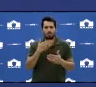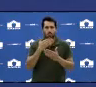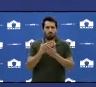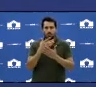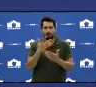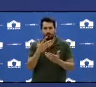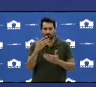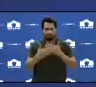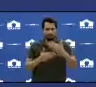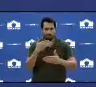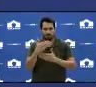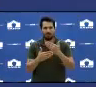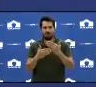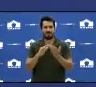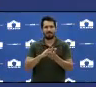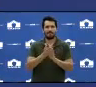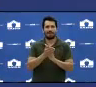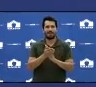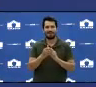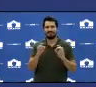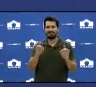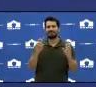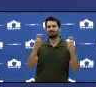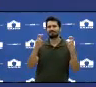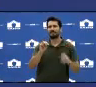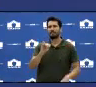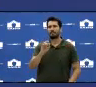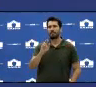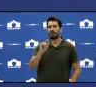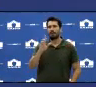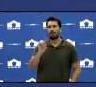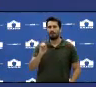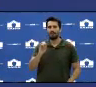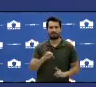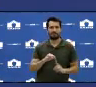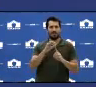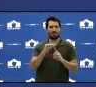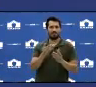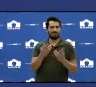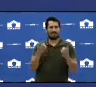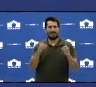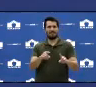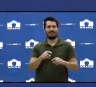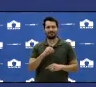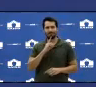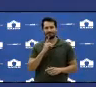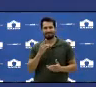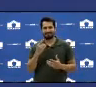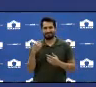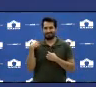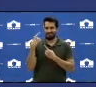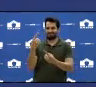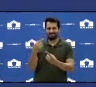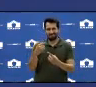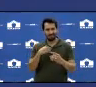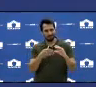journey of making miracles happen for every single of our kids. I've been saying lately that I